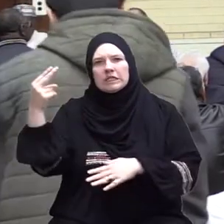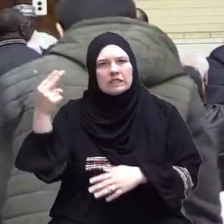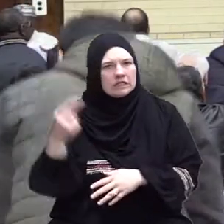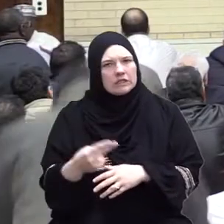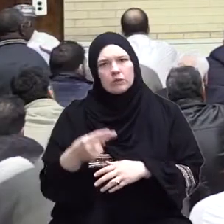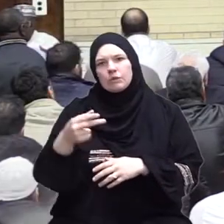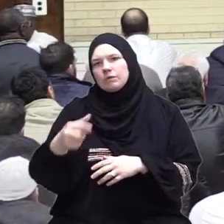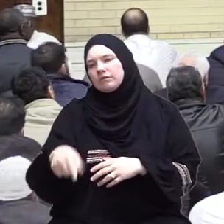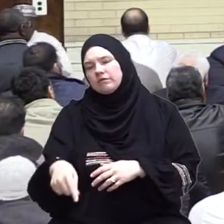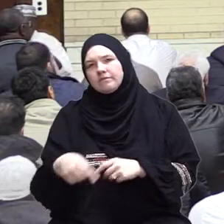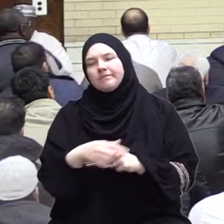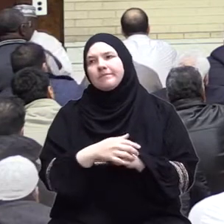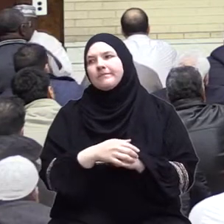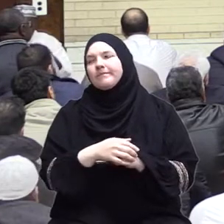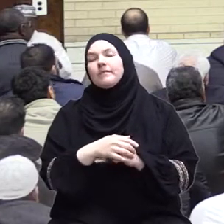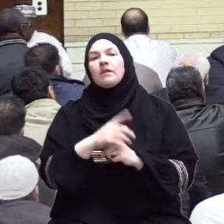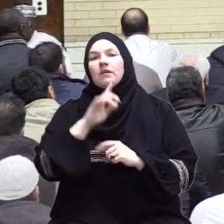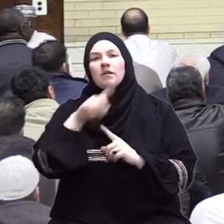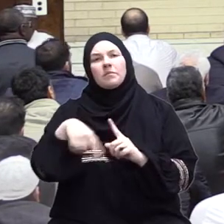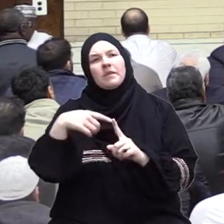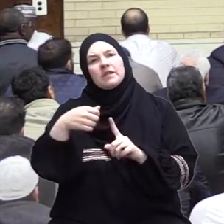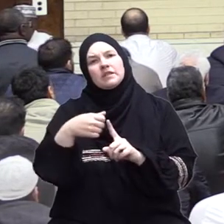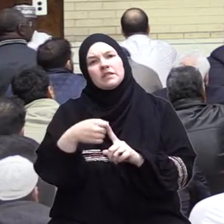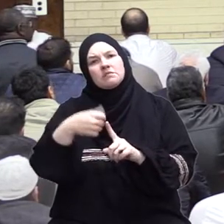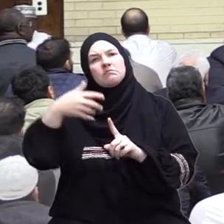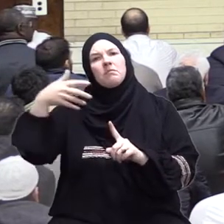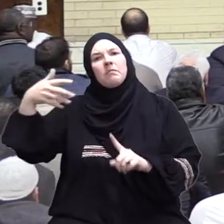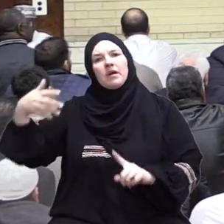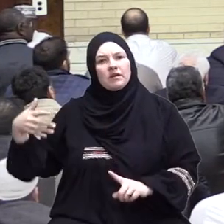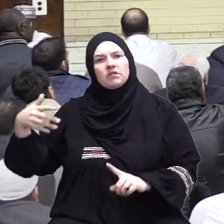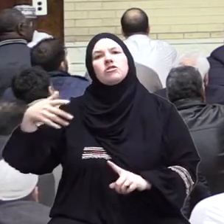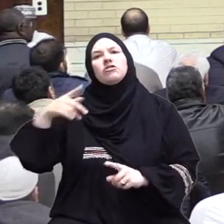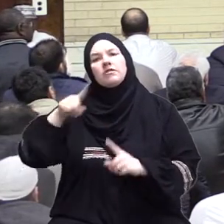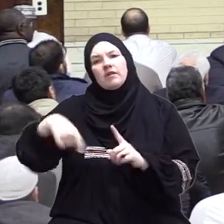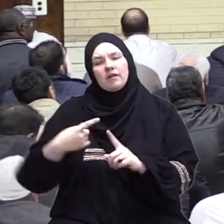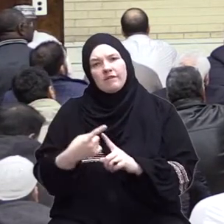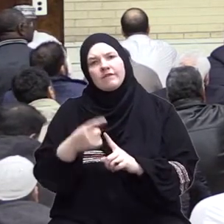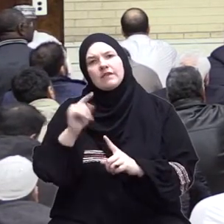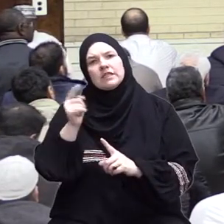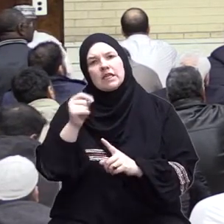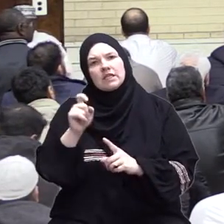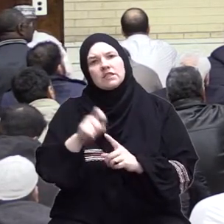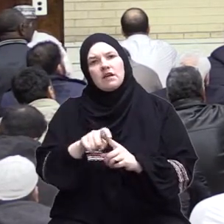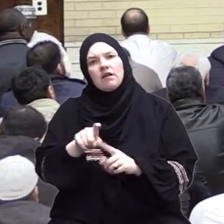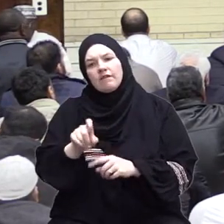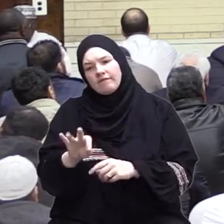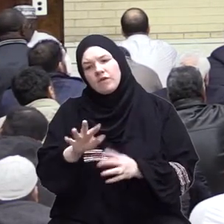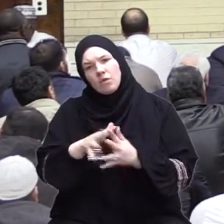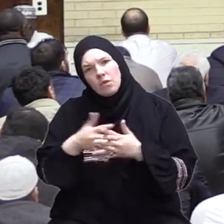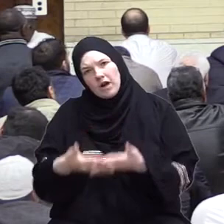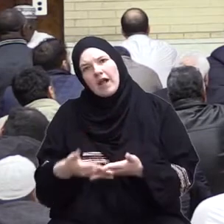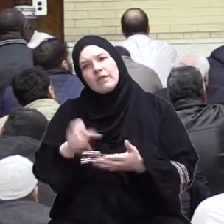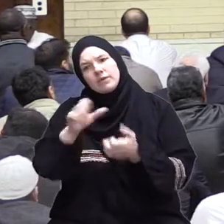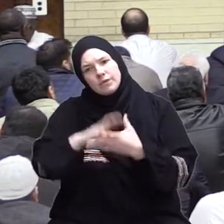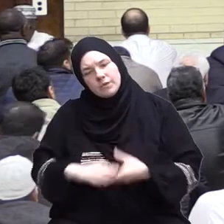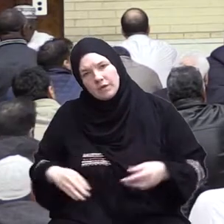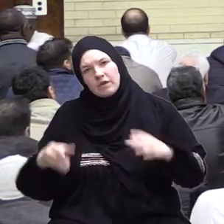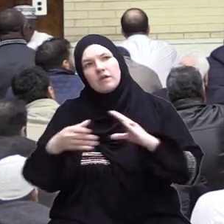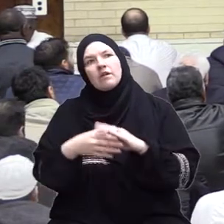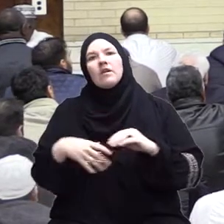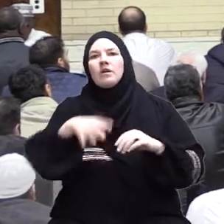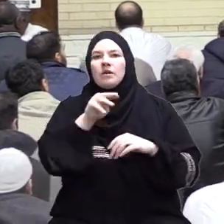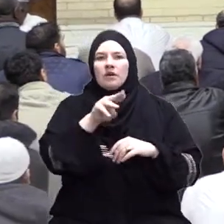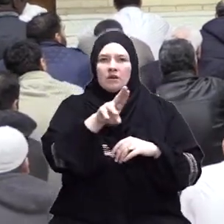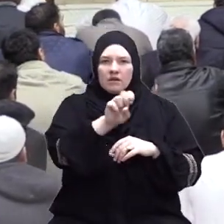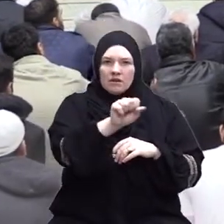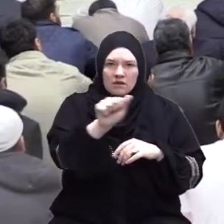of the expansion of the text of the Quran addressing their stories. The story of